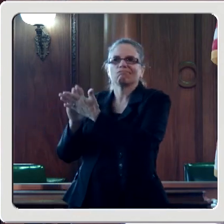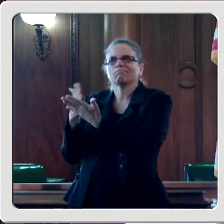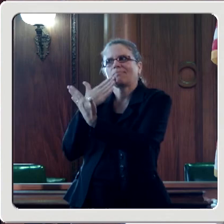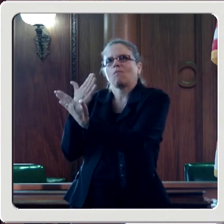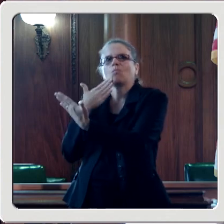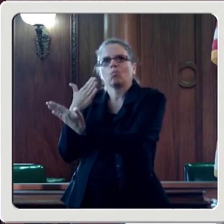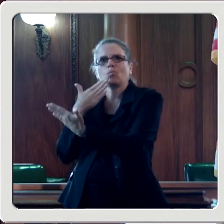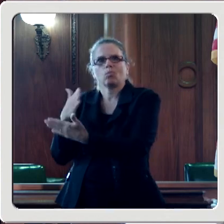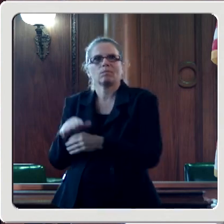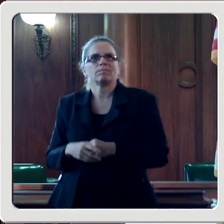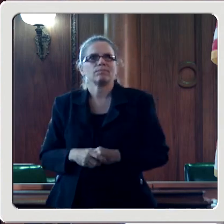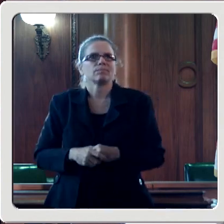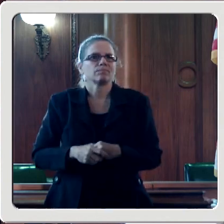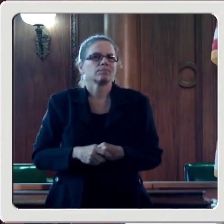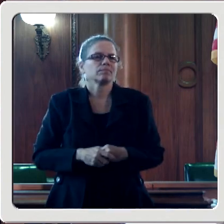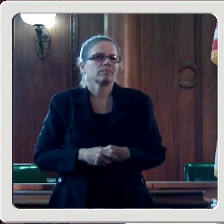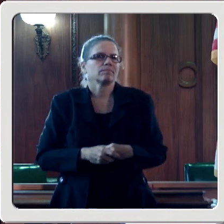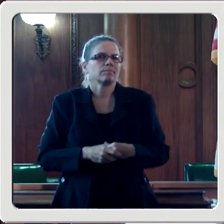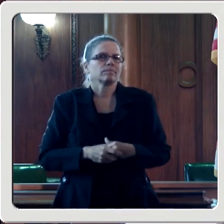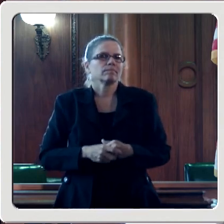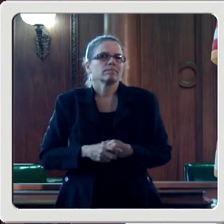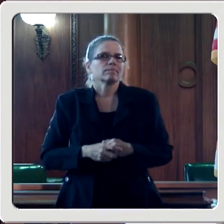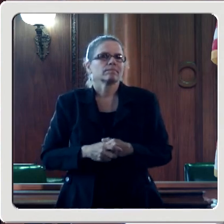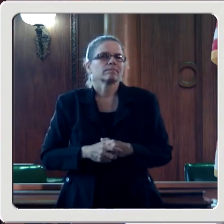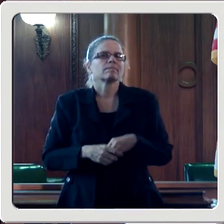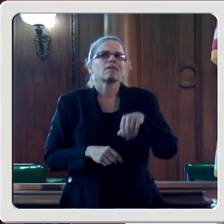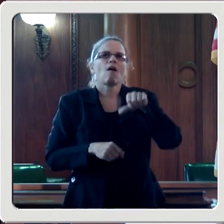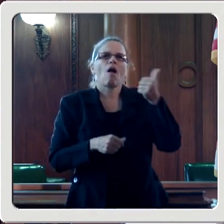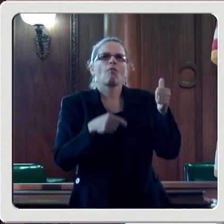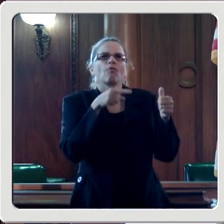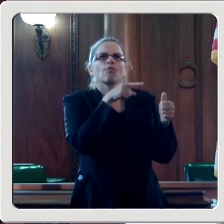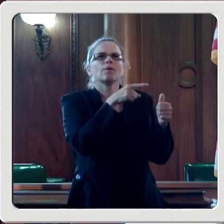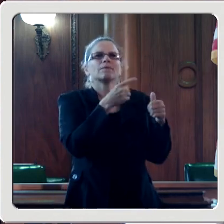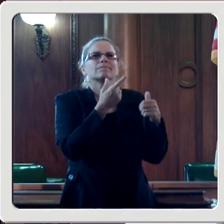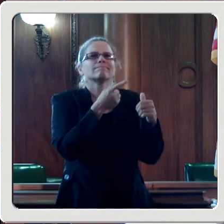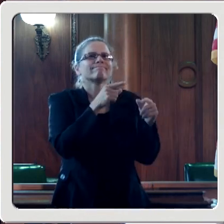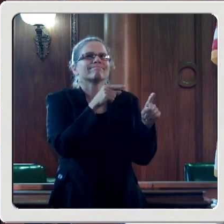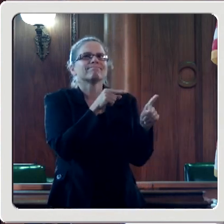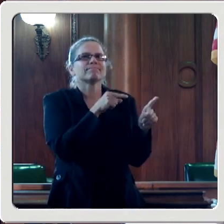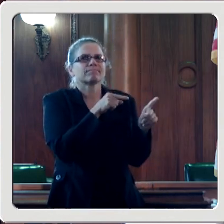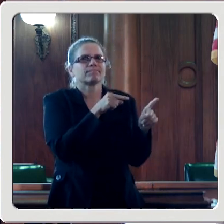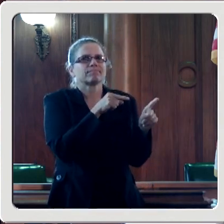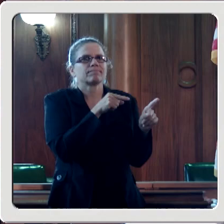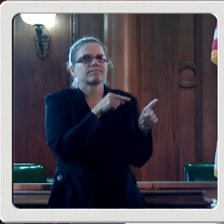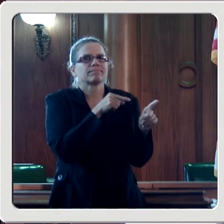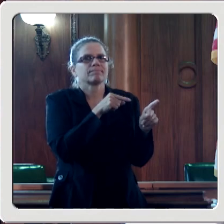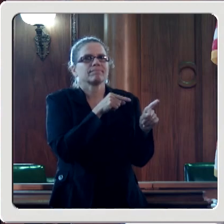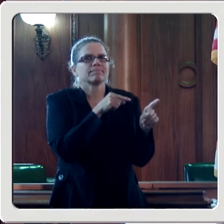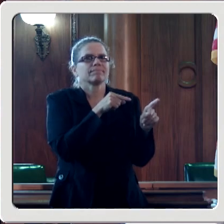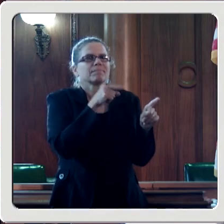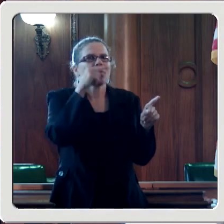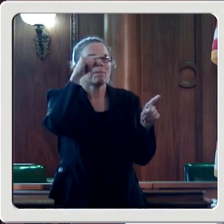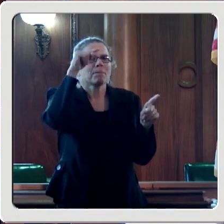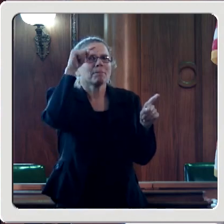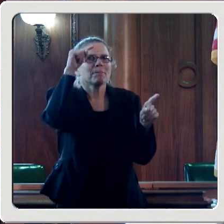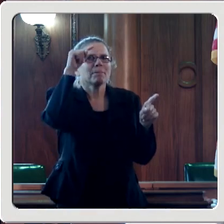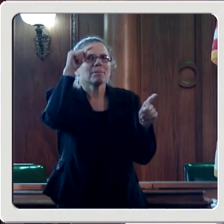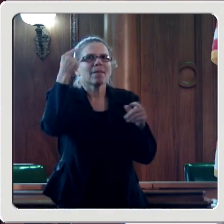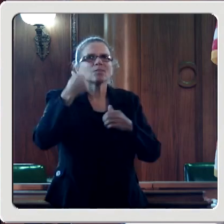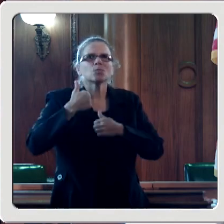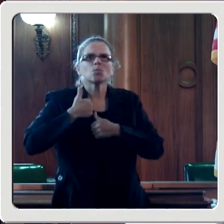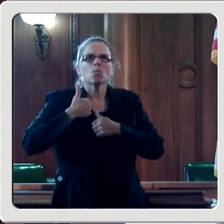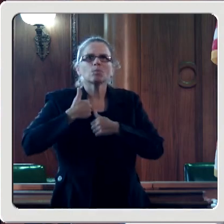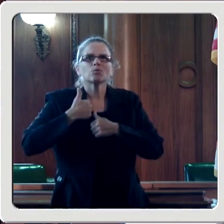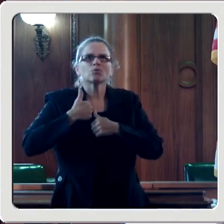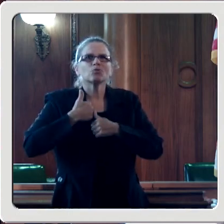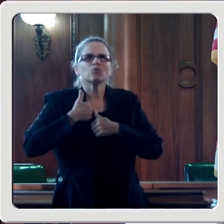Veterans Monument a couple of years ago that was defaced, actually just before we're scheduled to have an event. And Pat, I thank you, and we were able to get that